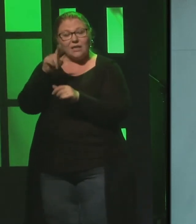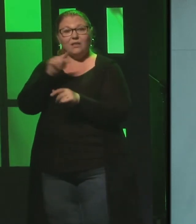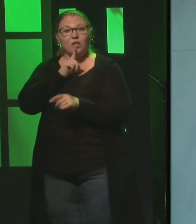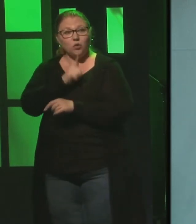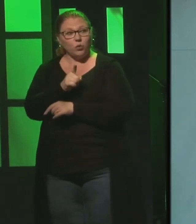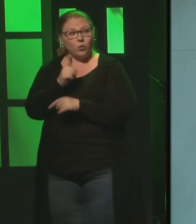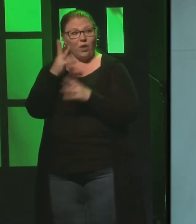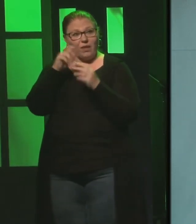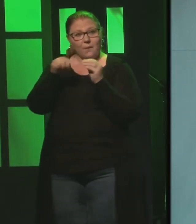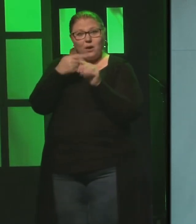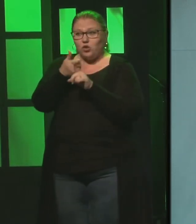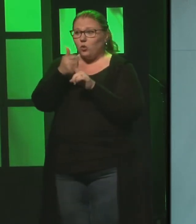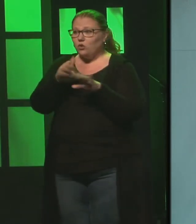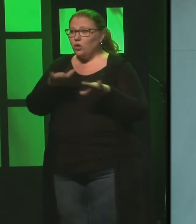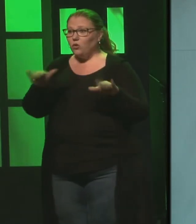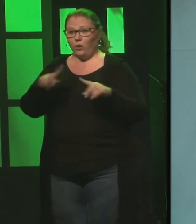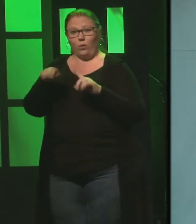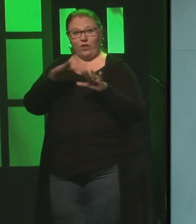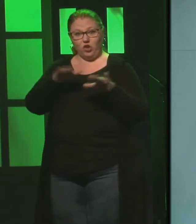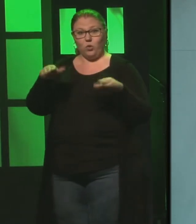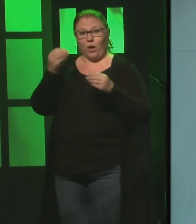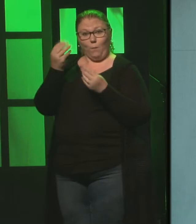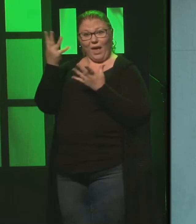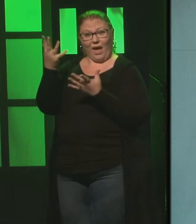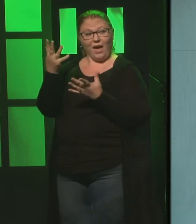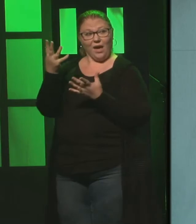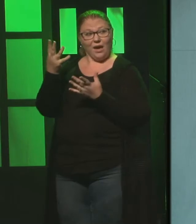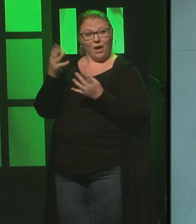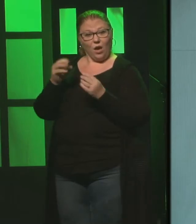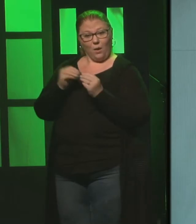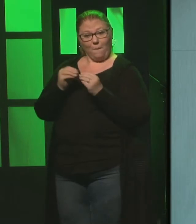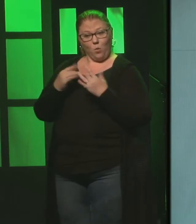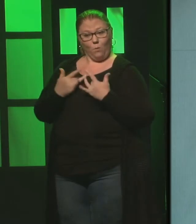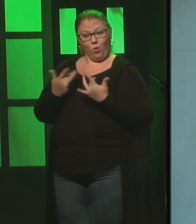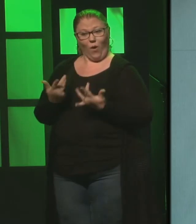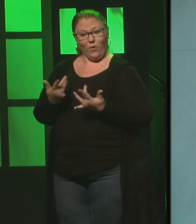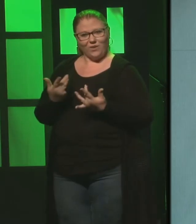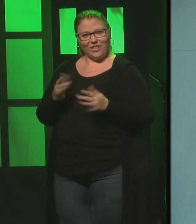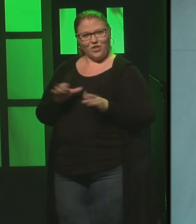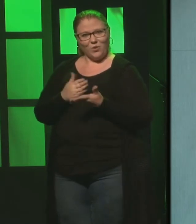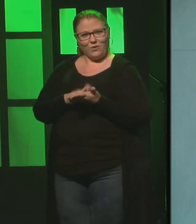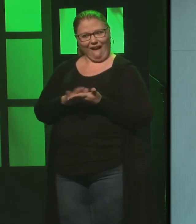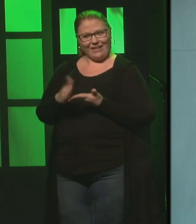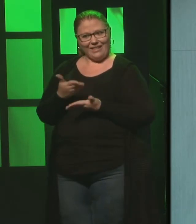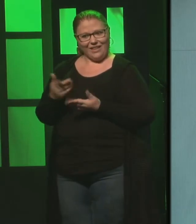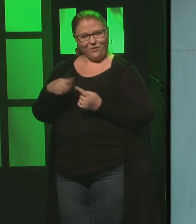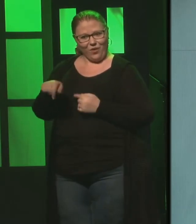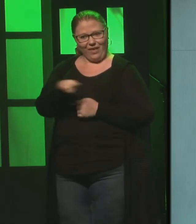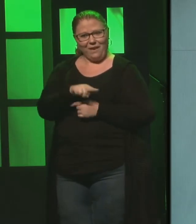Think about your own children. When your children obey you, are you like more prone to like do nice things?